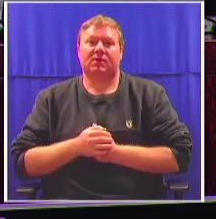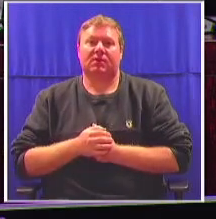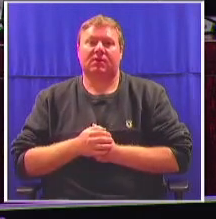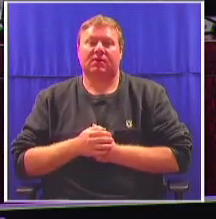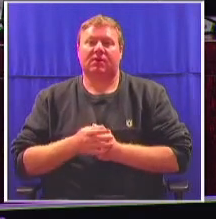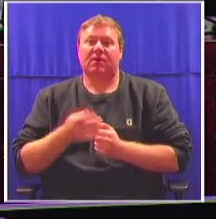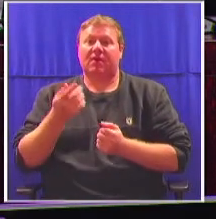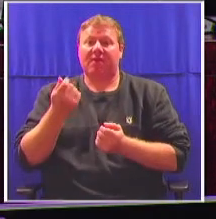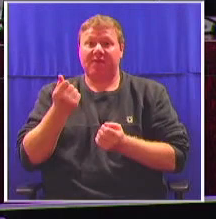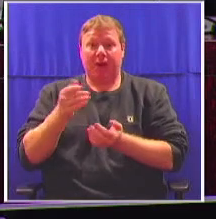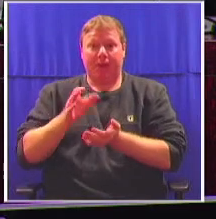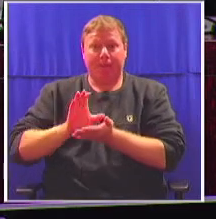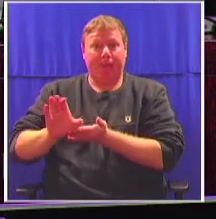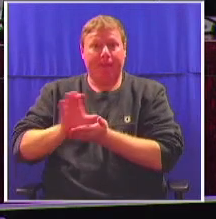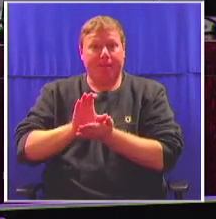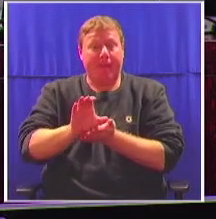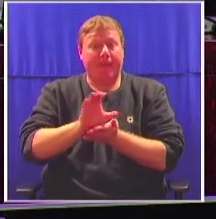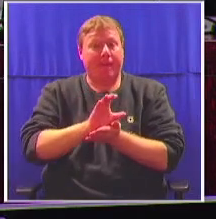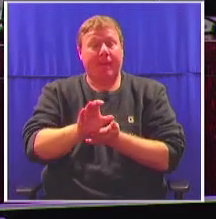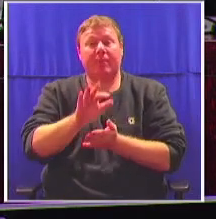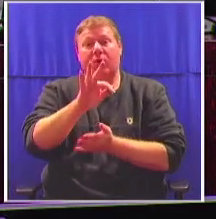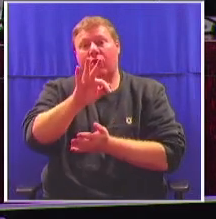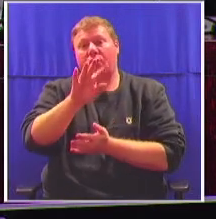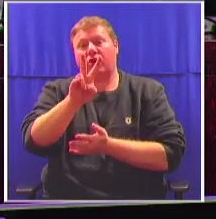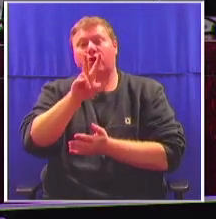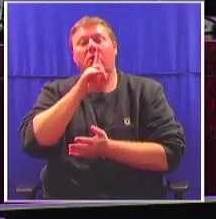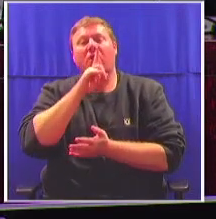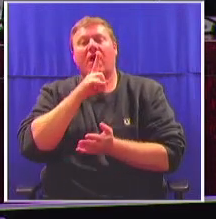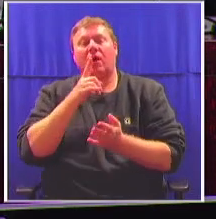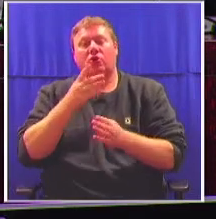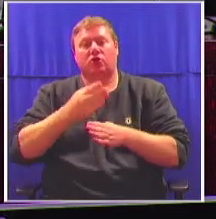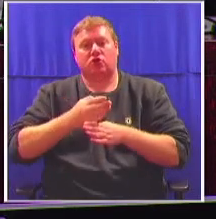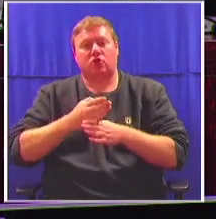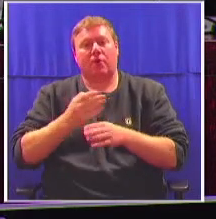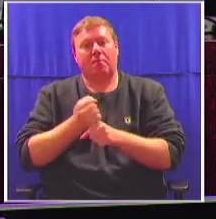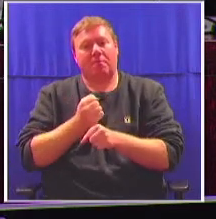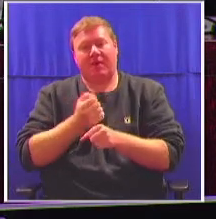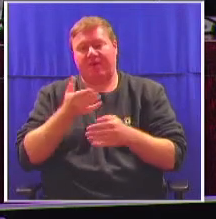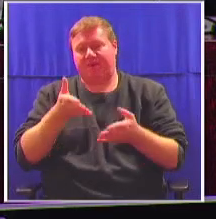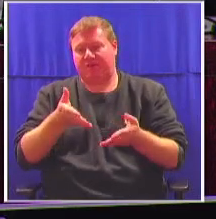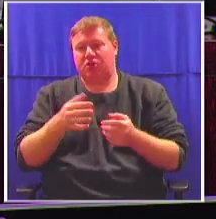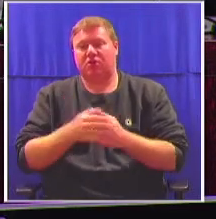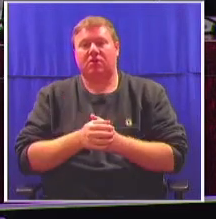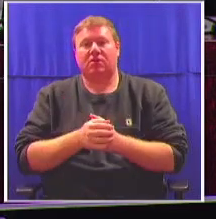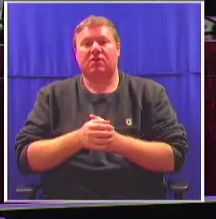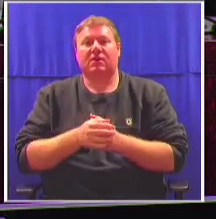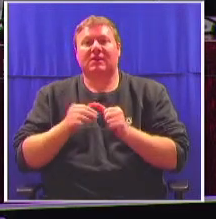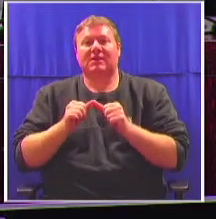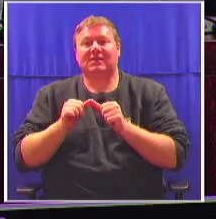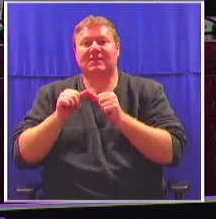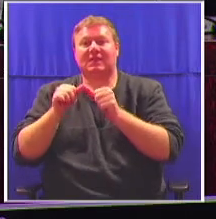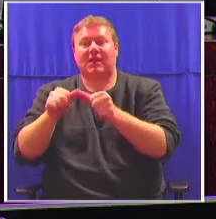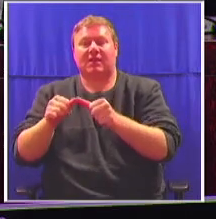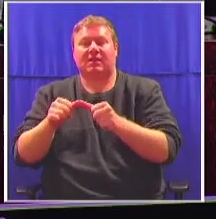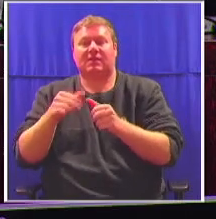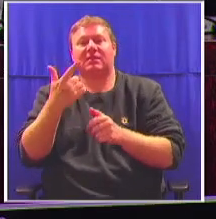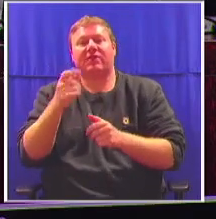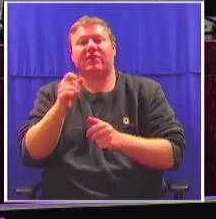well over 32,000 jobs and sustained over 70,000 existing